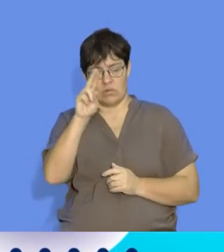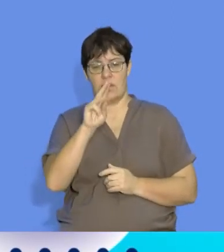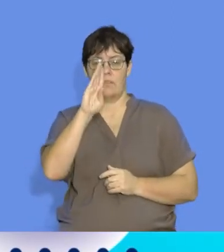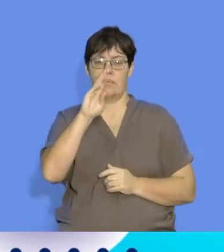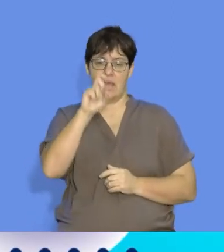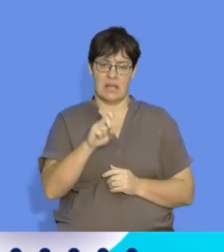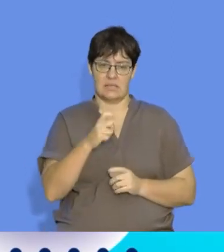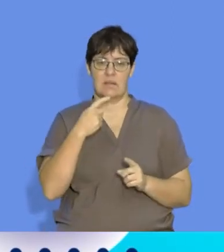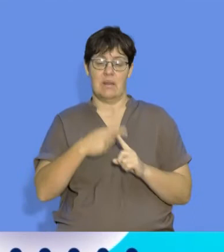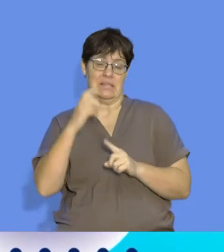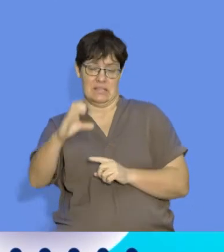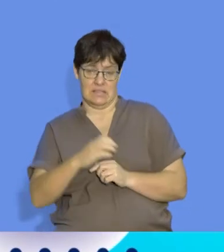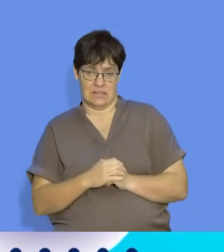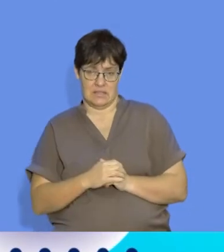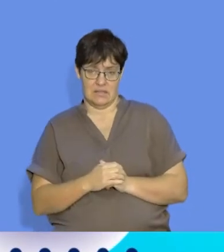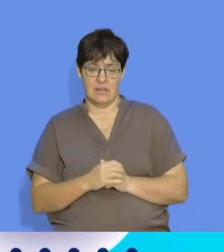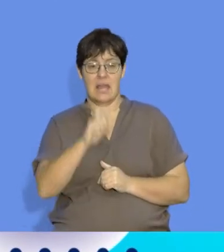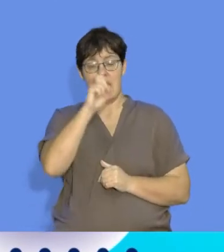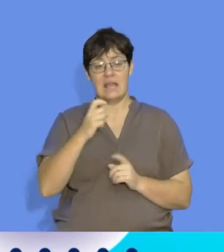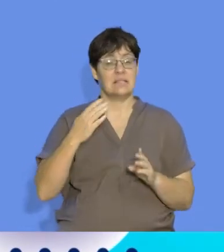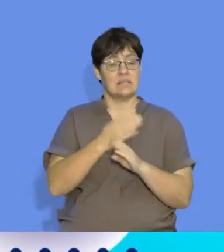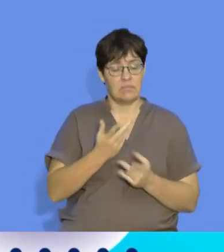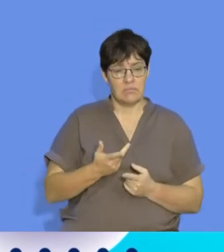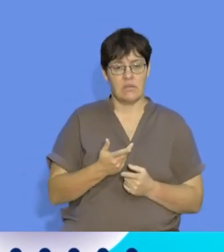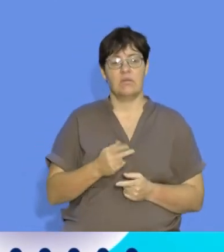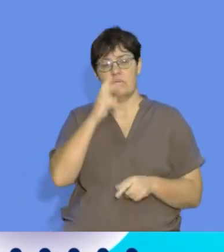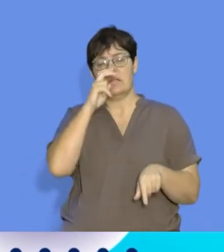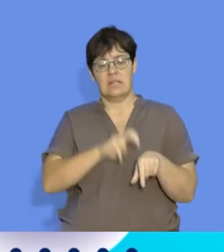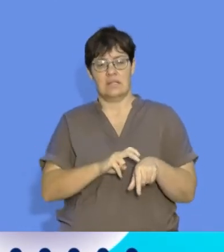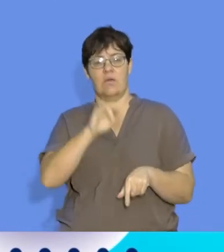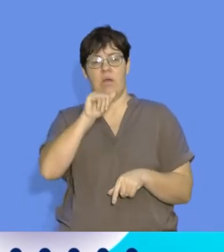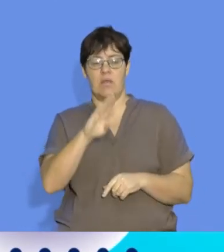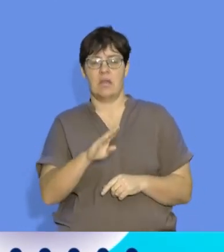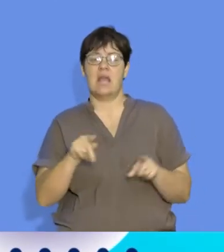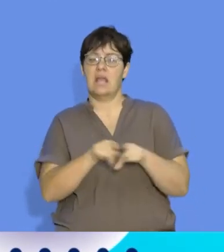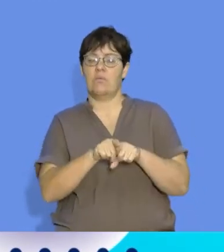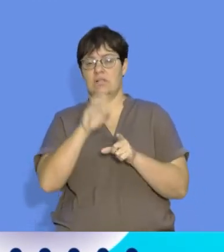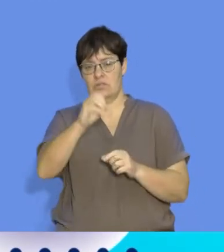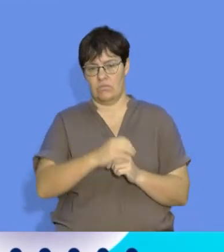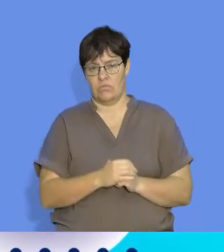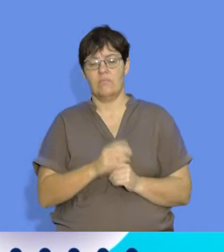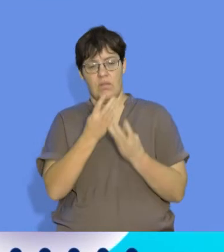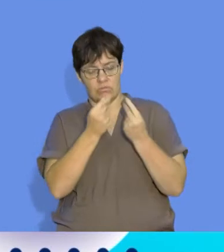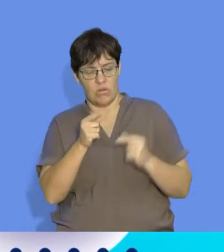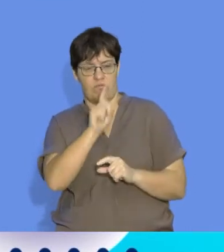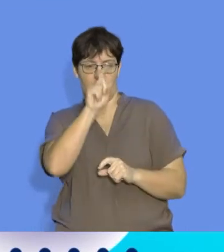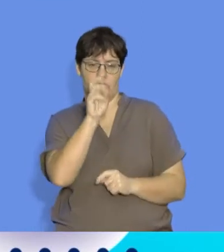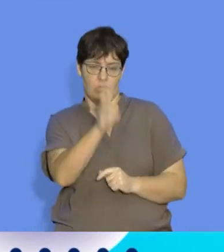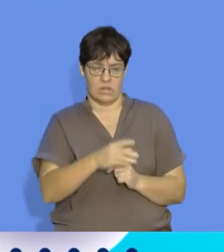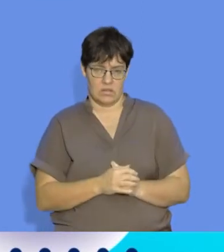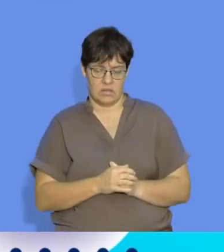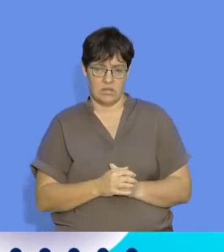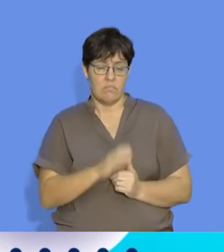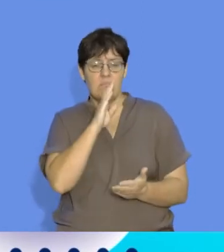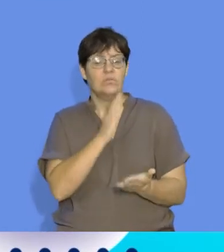ax squared plus bx plus c. And the x-intercept, you just let your y be equal to 0. And then you will